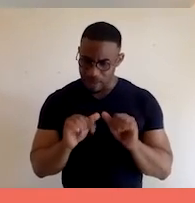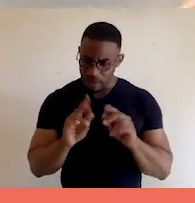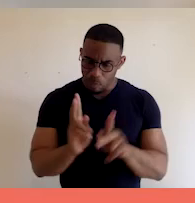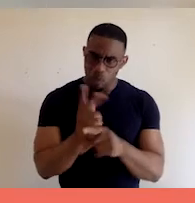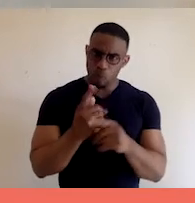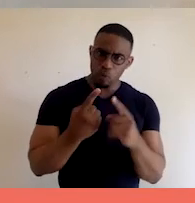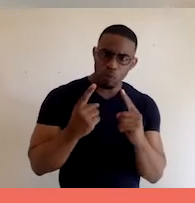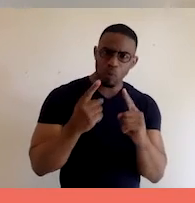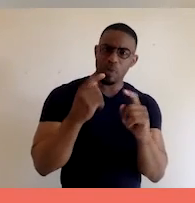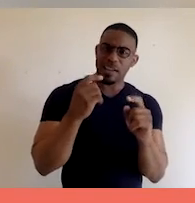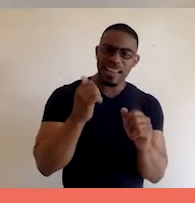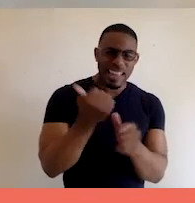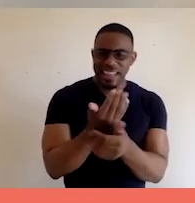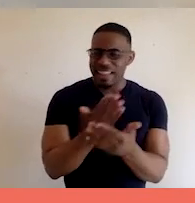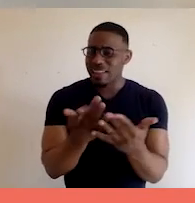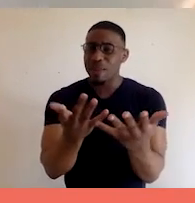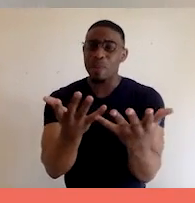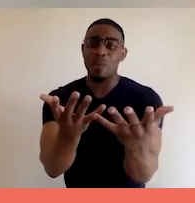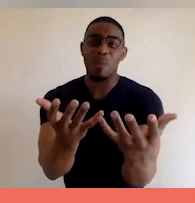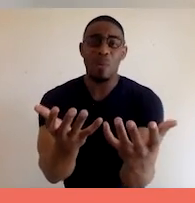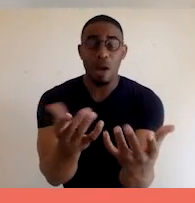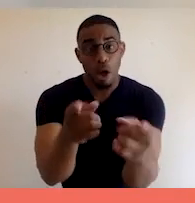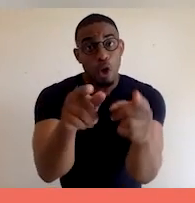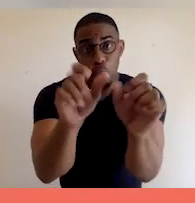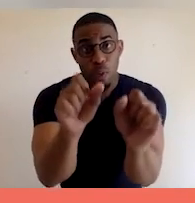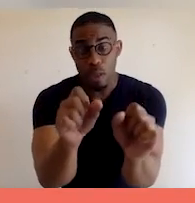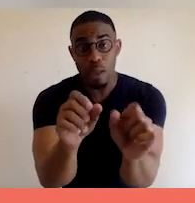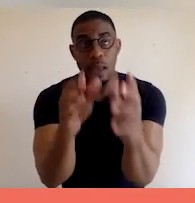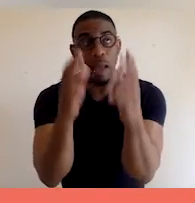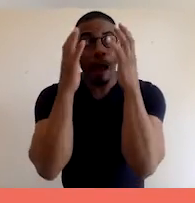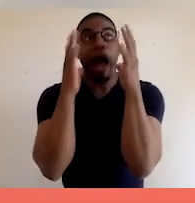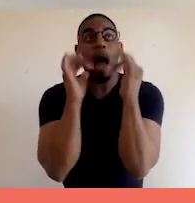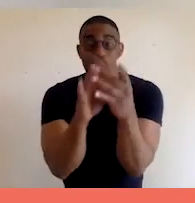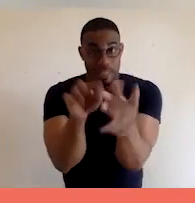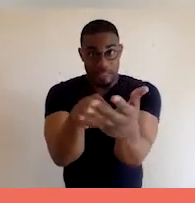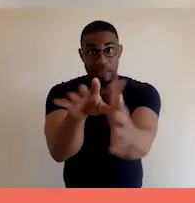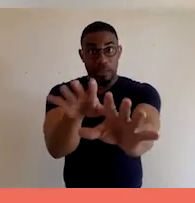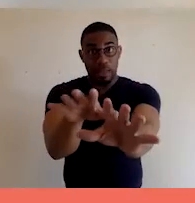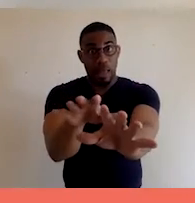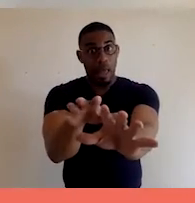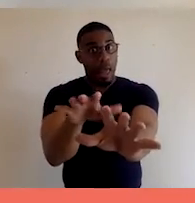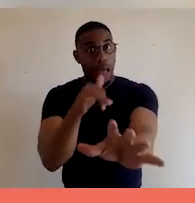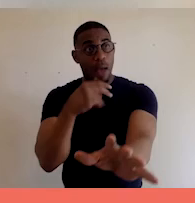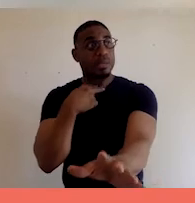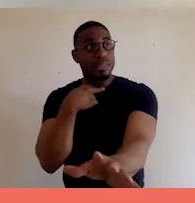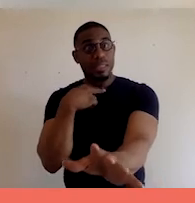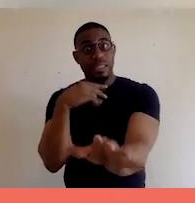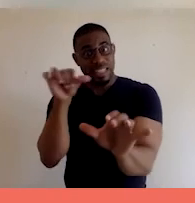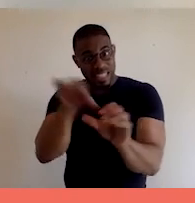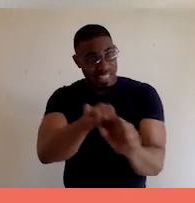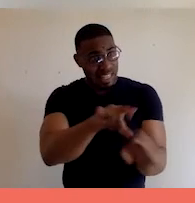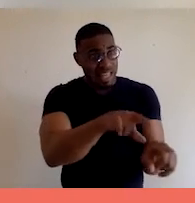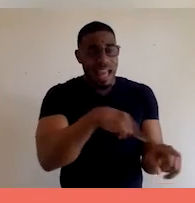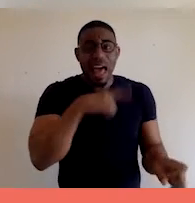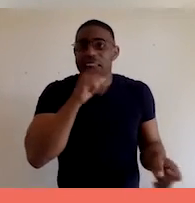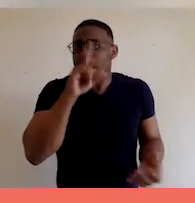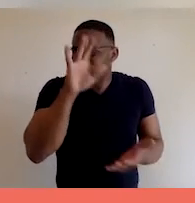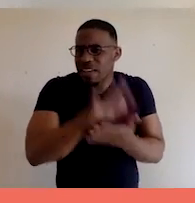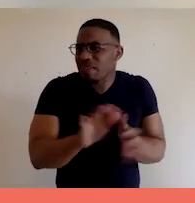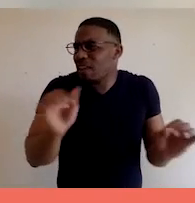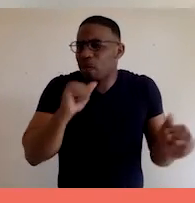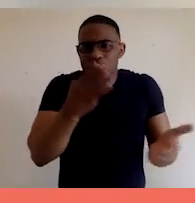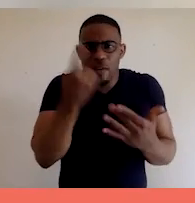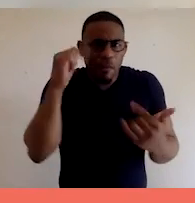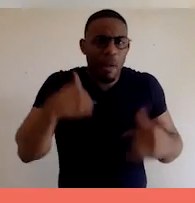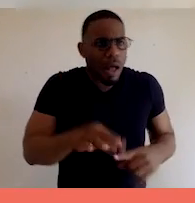producing any single thing that you want. You can bring, and I always say this, I was stuck in that gas station. I didn't believe anything was